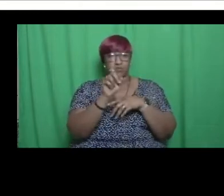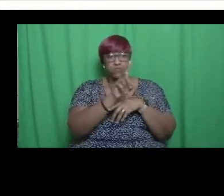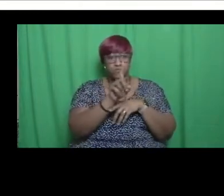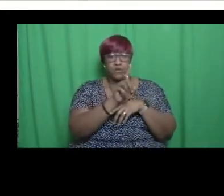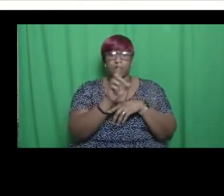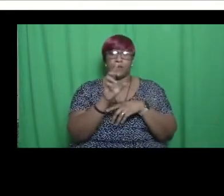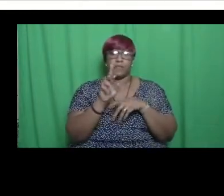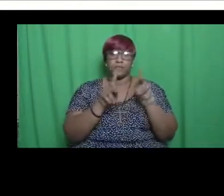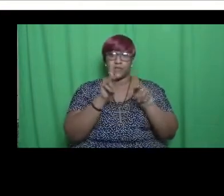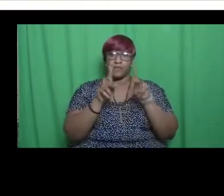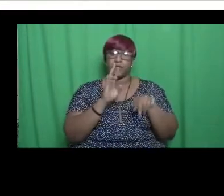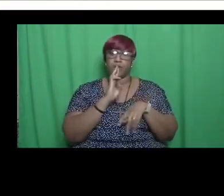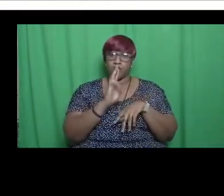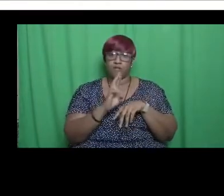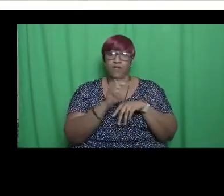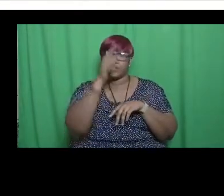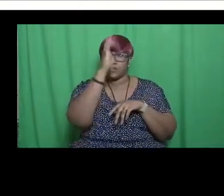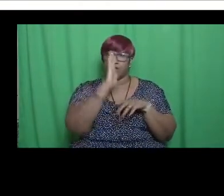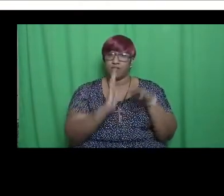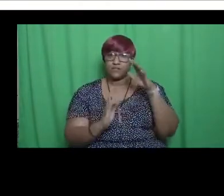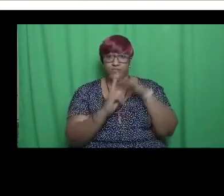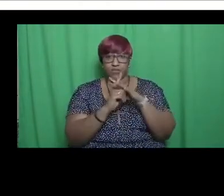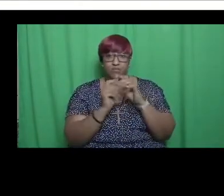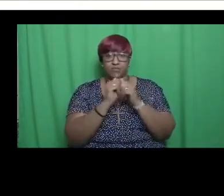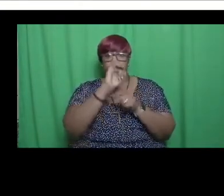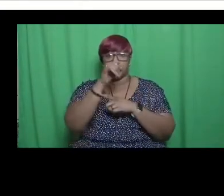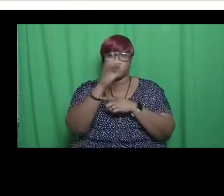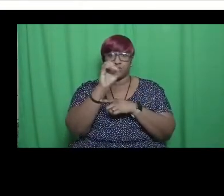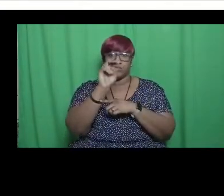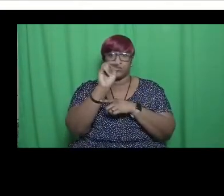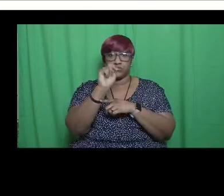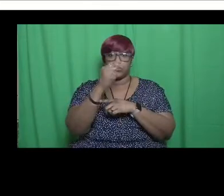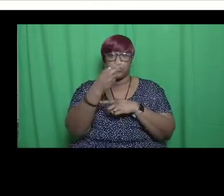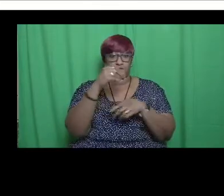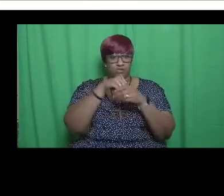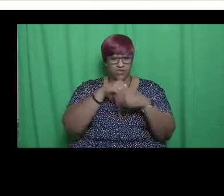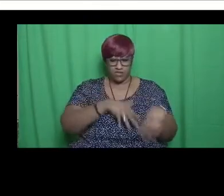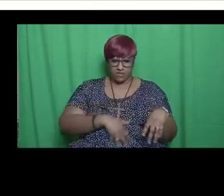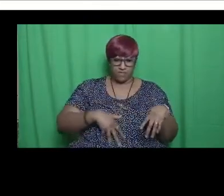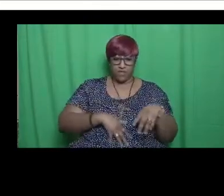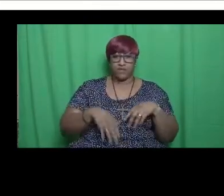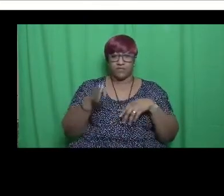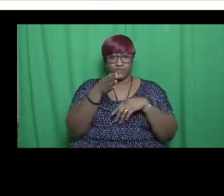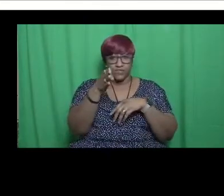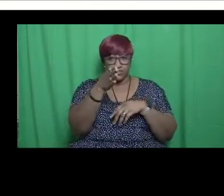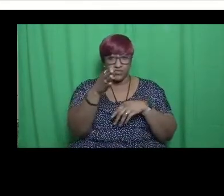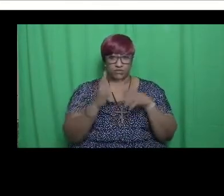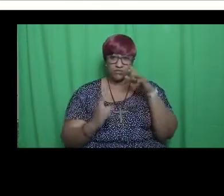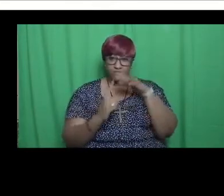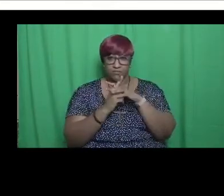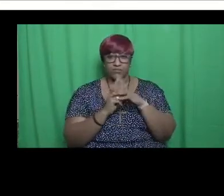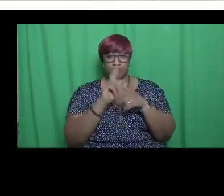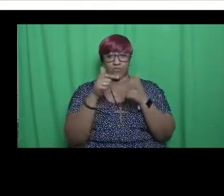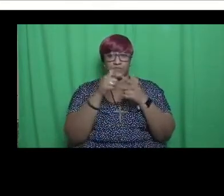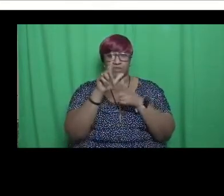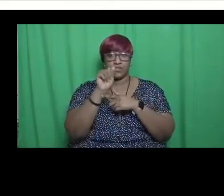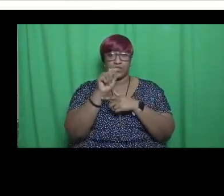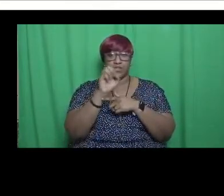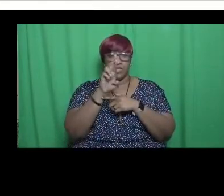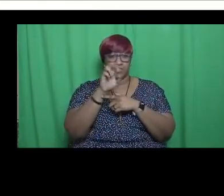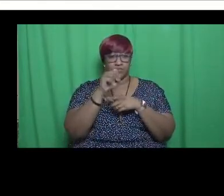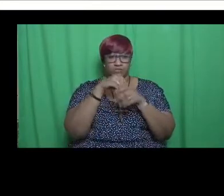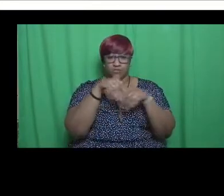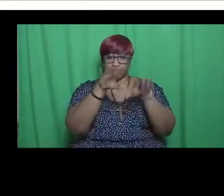people were. God showed up with Jonah when Jonah was in the belly of the whale. He showed up when Lazarus was in a